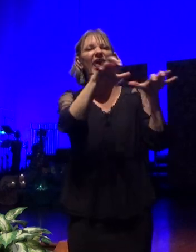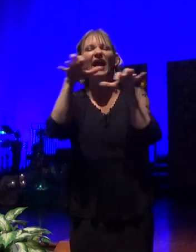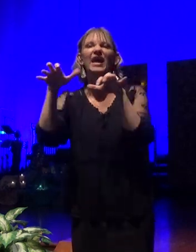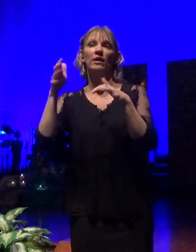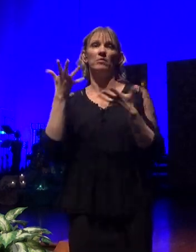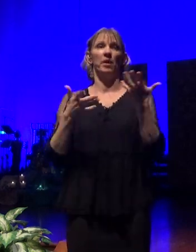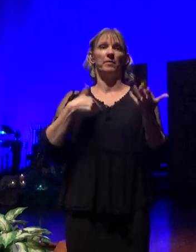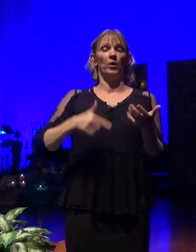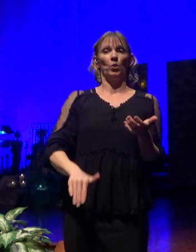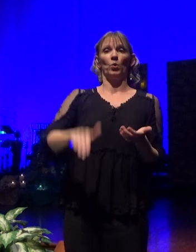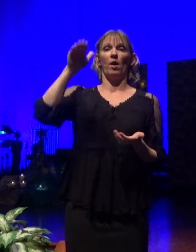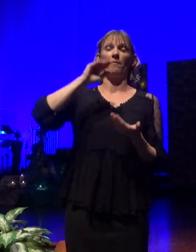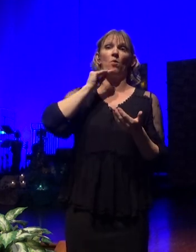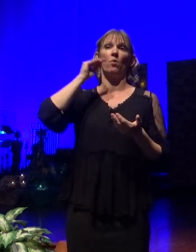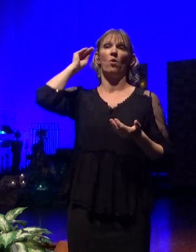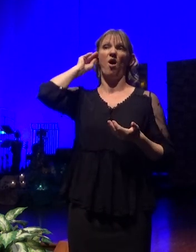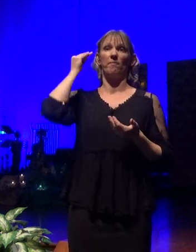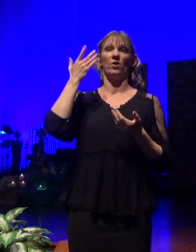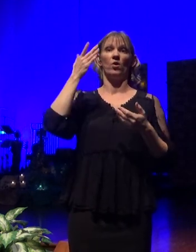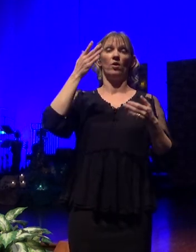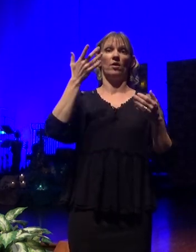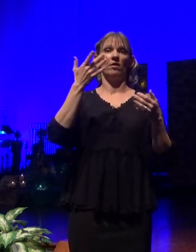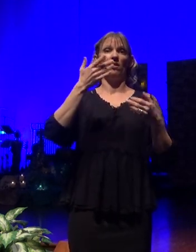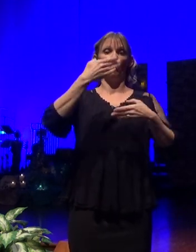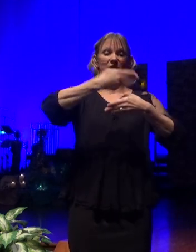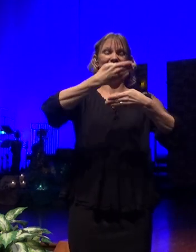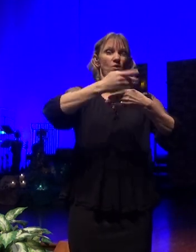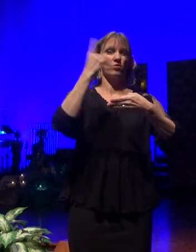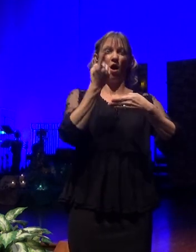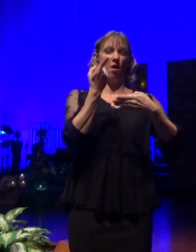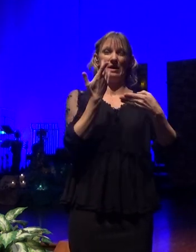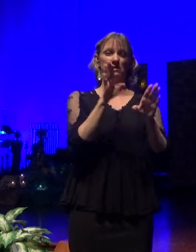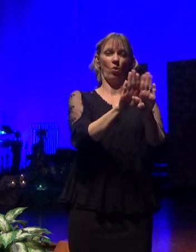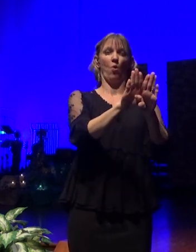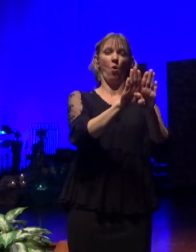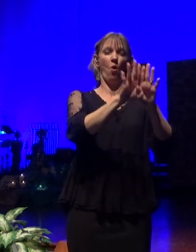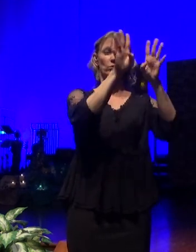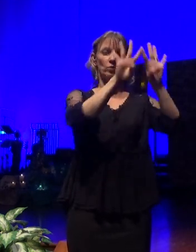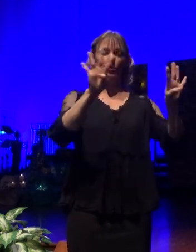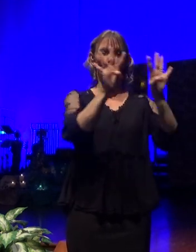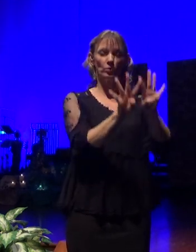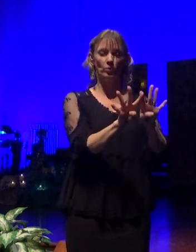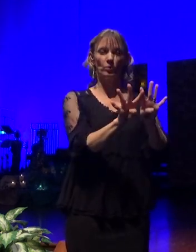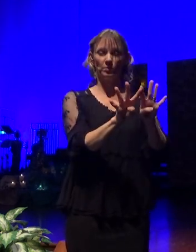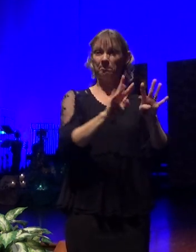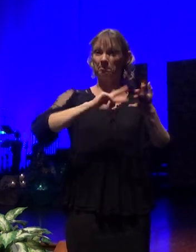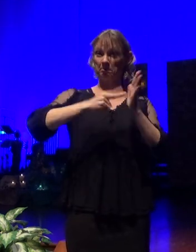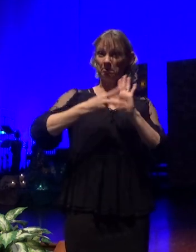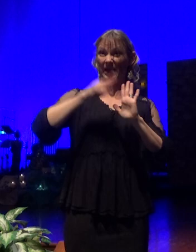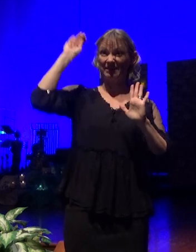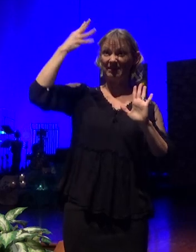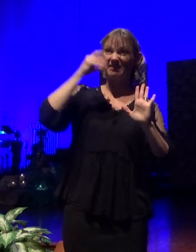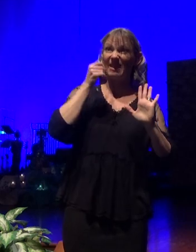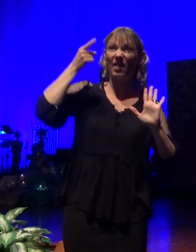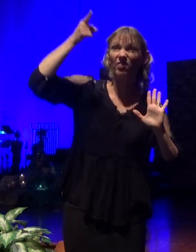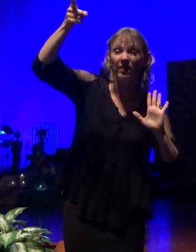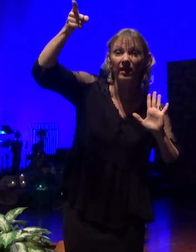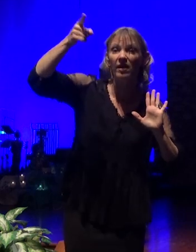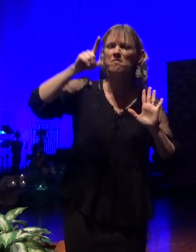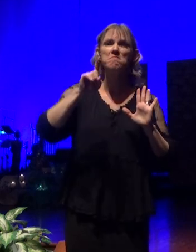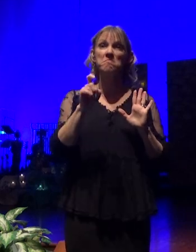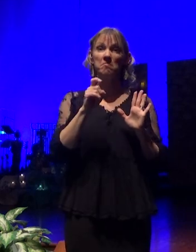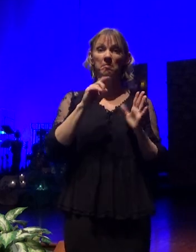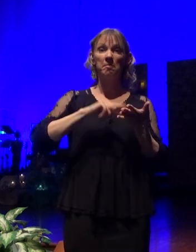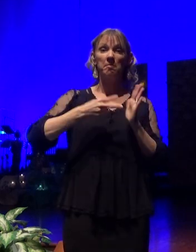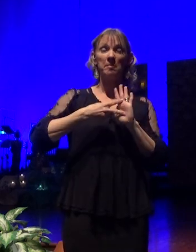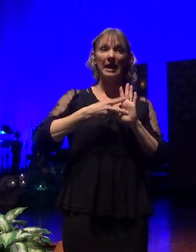have even grown up in a home where they closed the windows all the time and we rarely saw the sun. Does that mean the sun doesn't exist? Does that mean the light is not